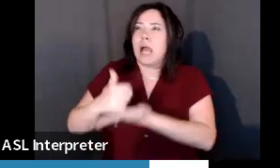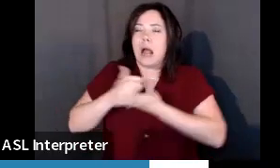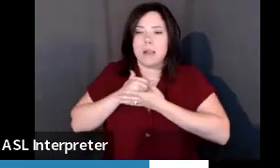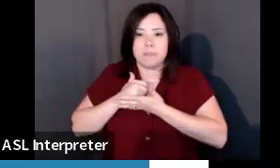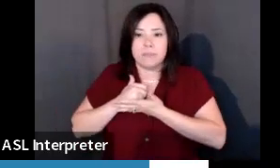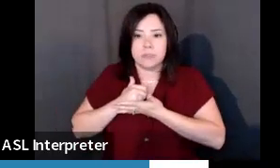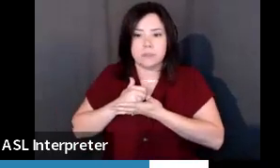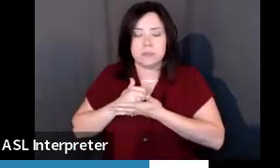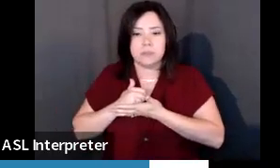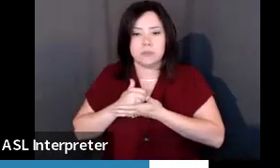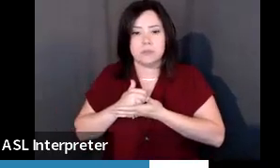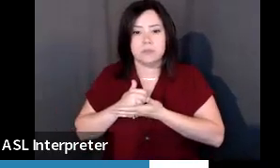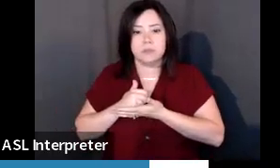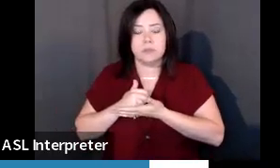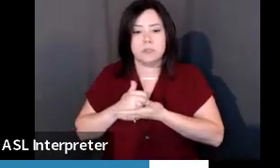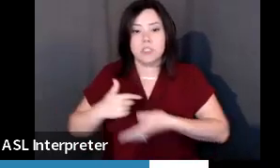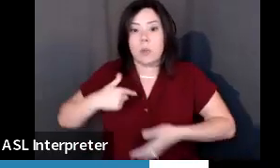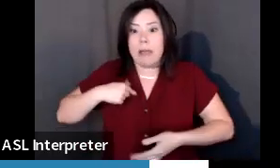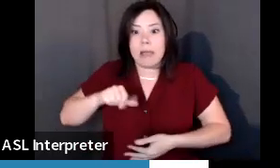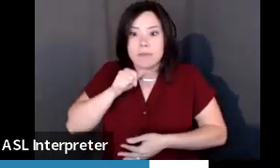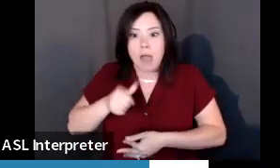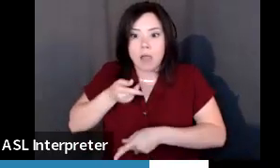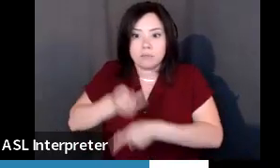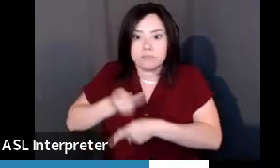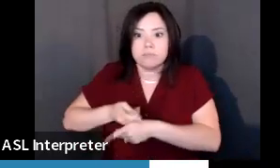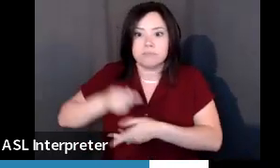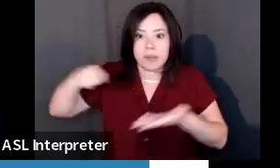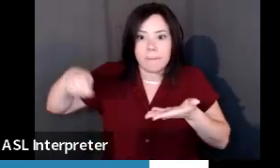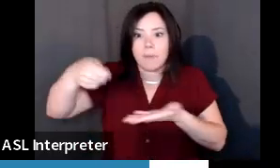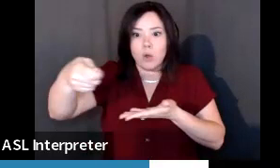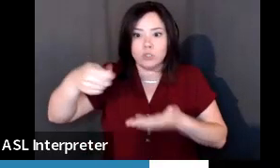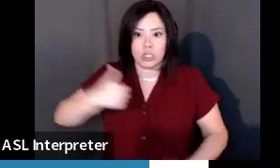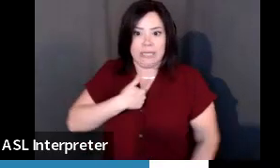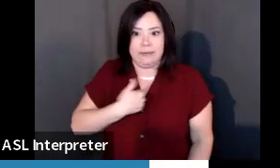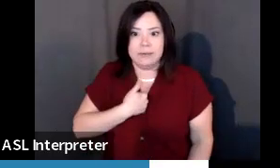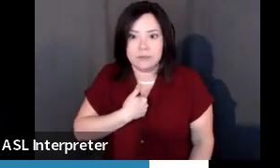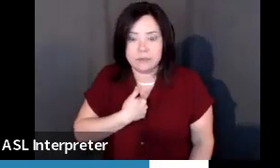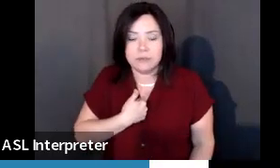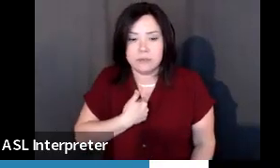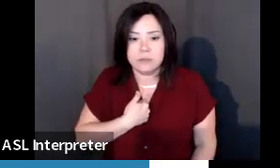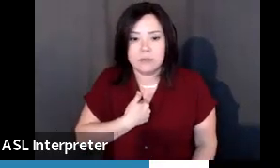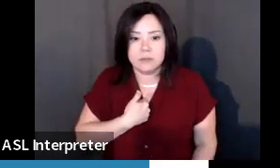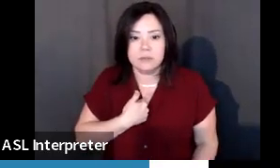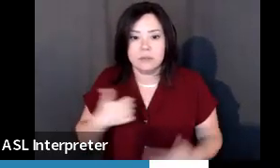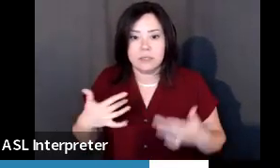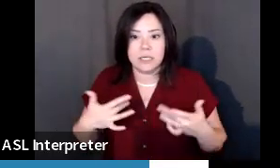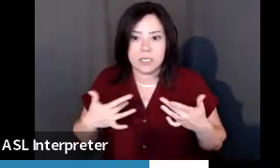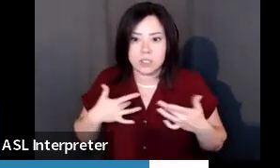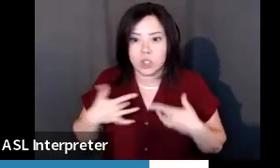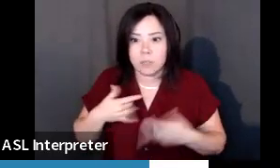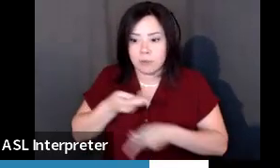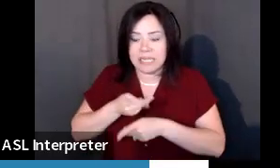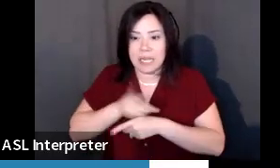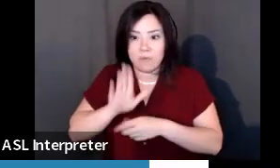to minimize some of the motions for your own body, and being concerned about your body mechanics,